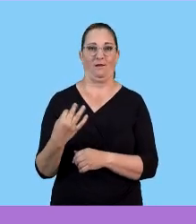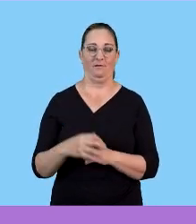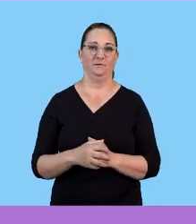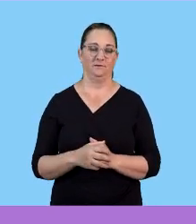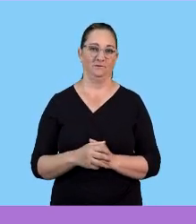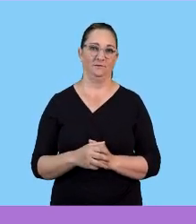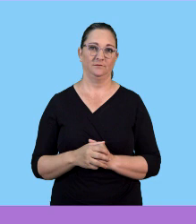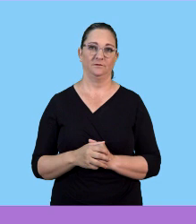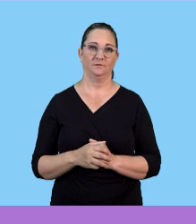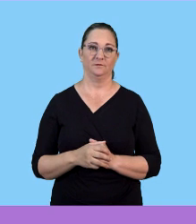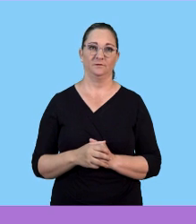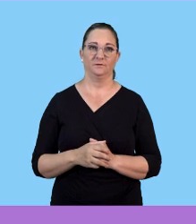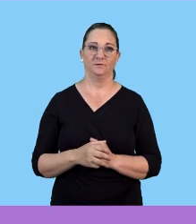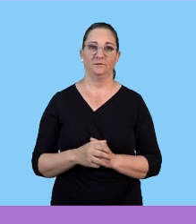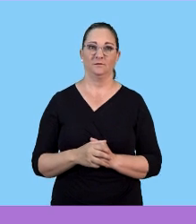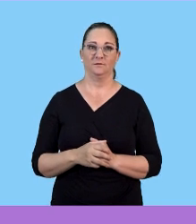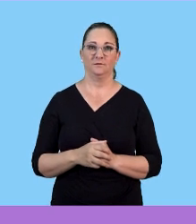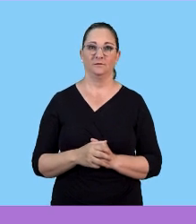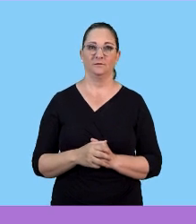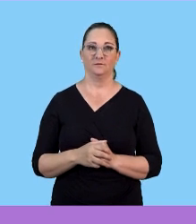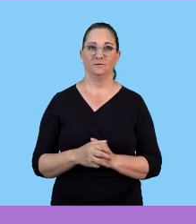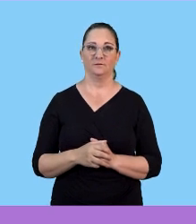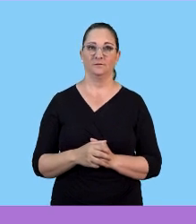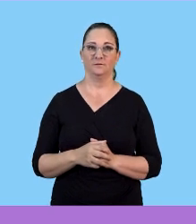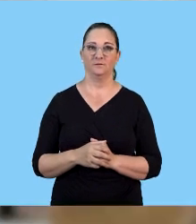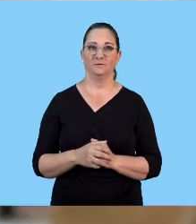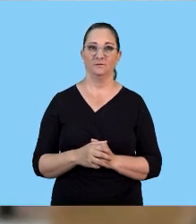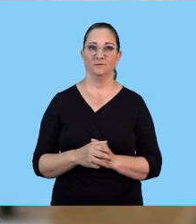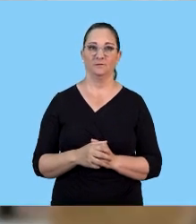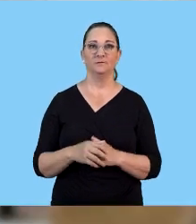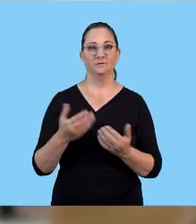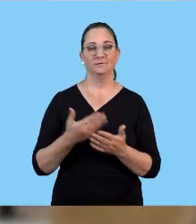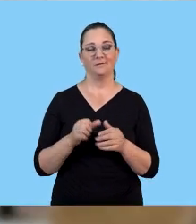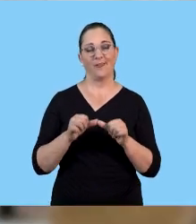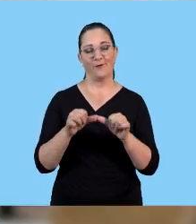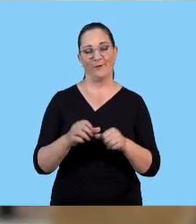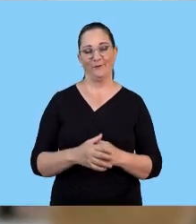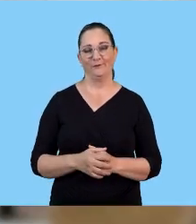centimeters. All right, nice work. Okay, let's carry on.